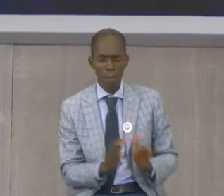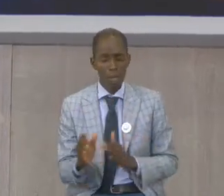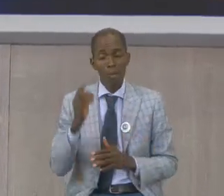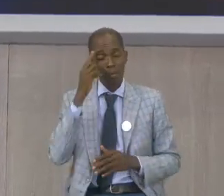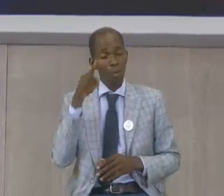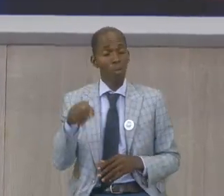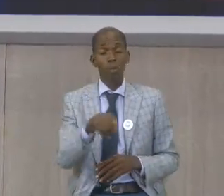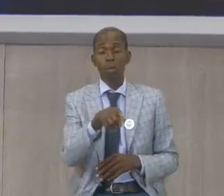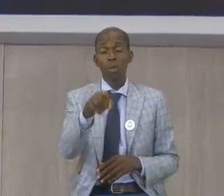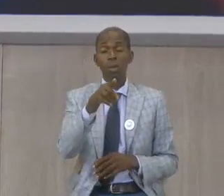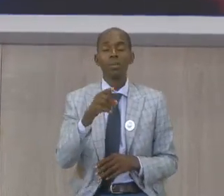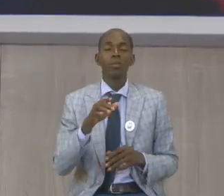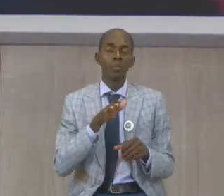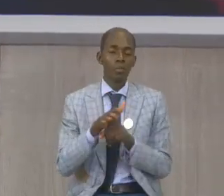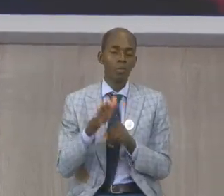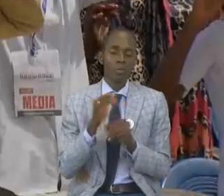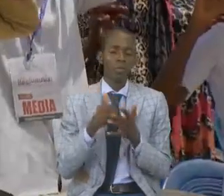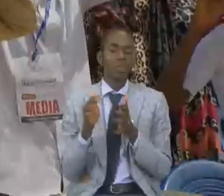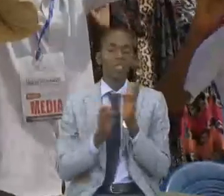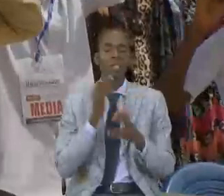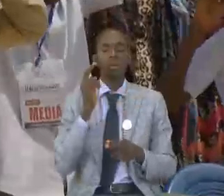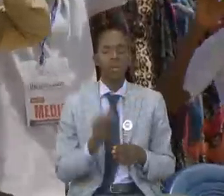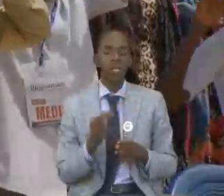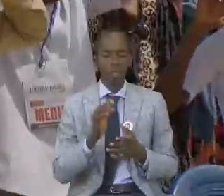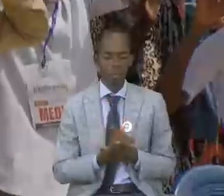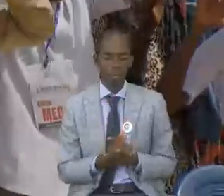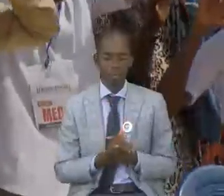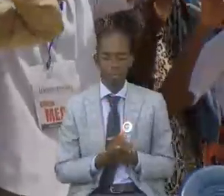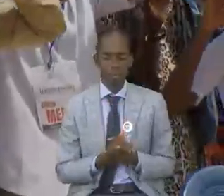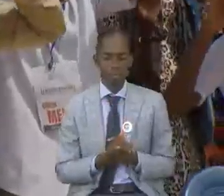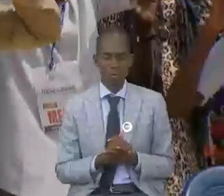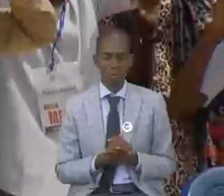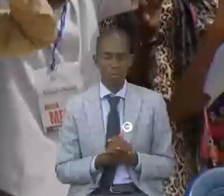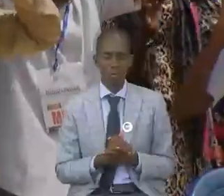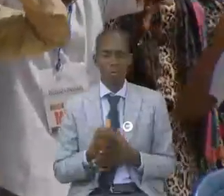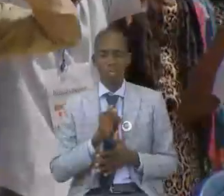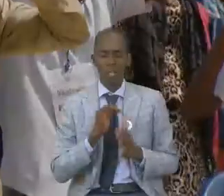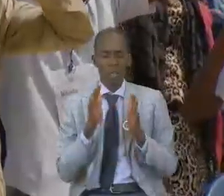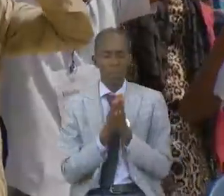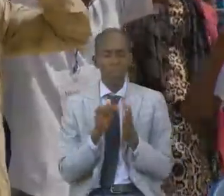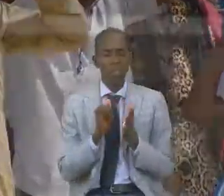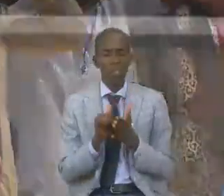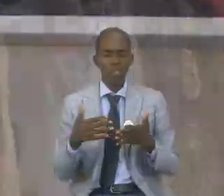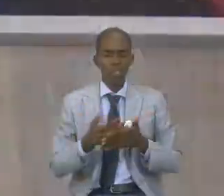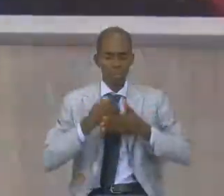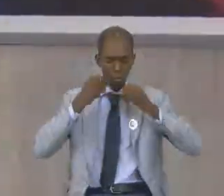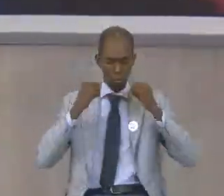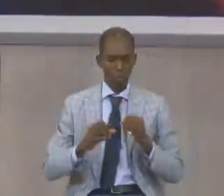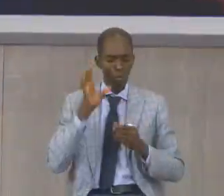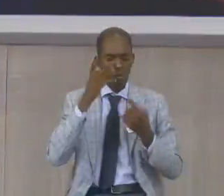them, fulfill in Jesus' name. Amen. I pray that new strength will come to